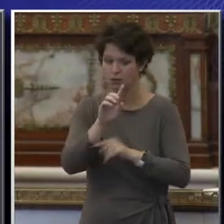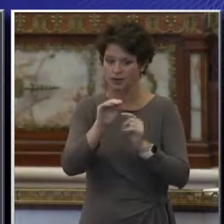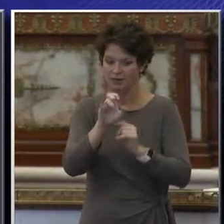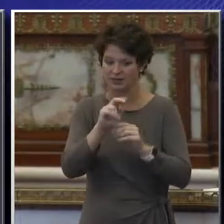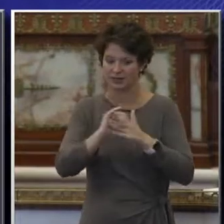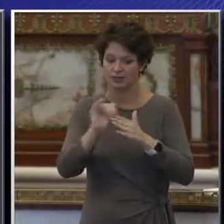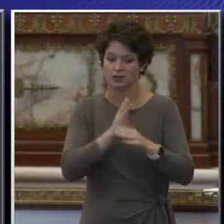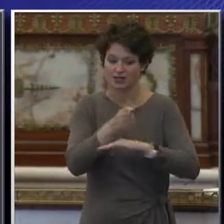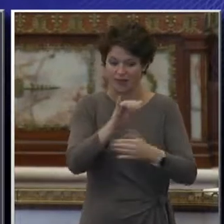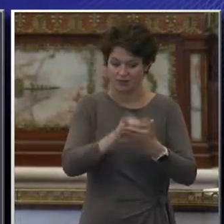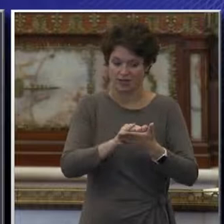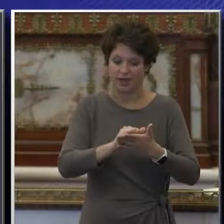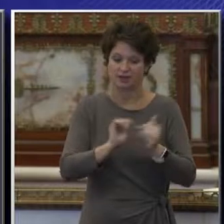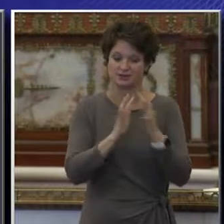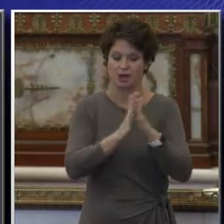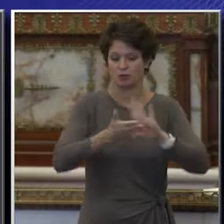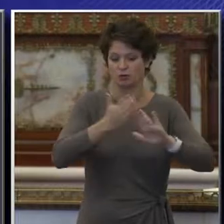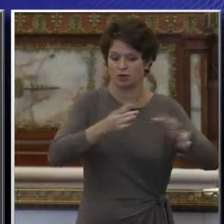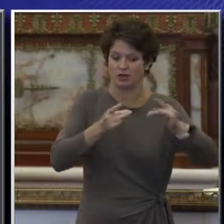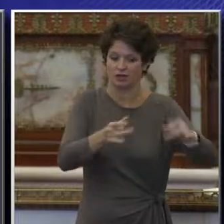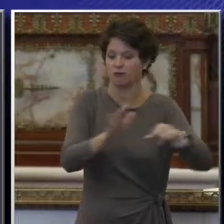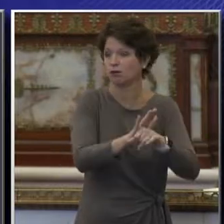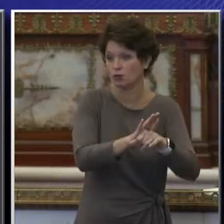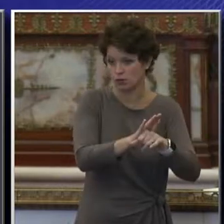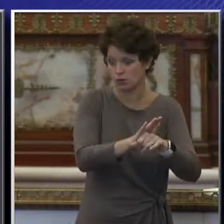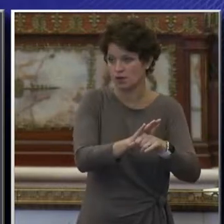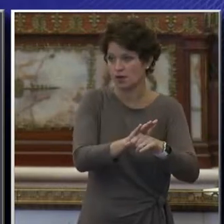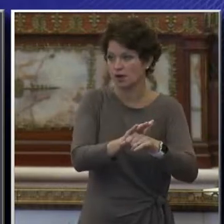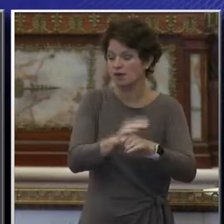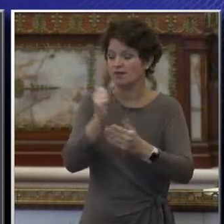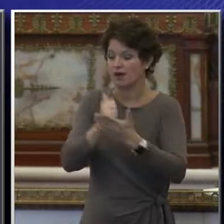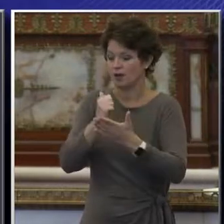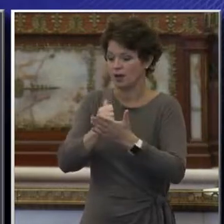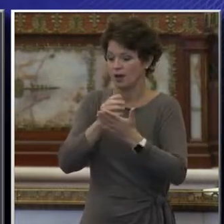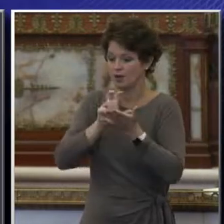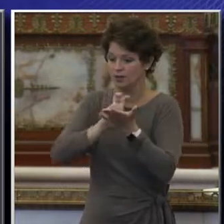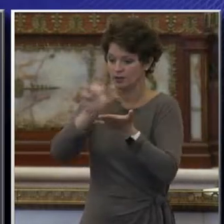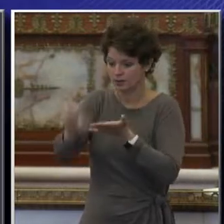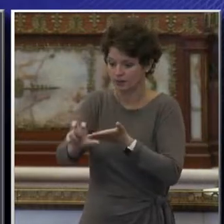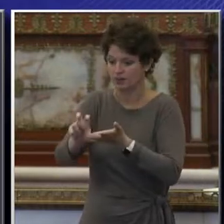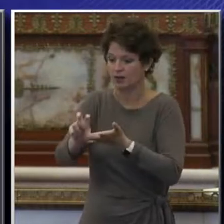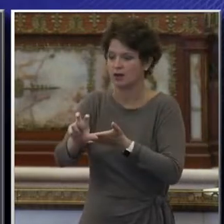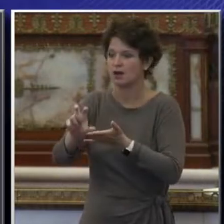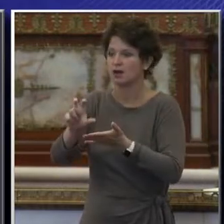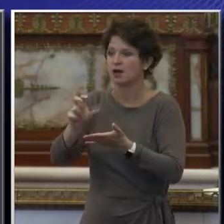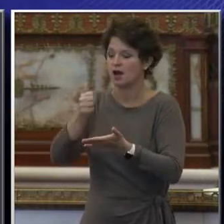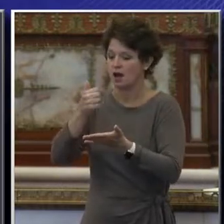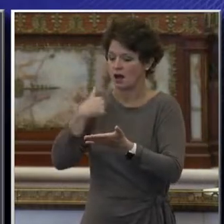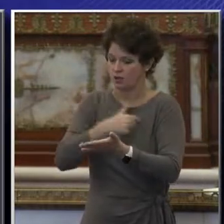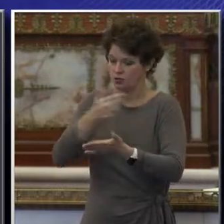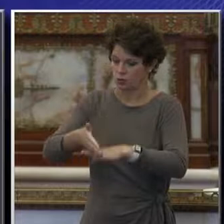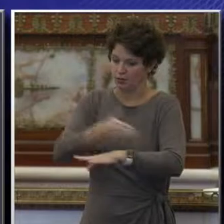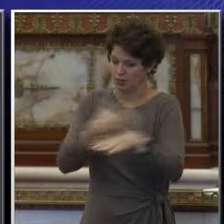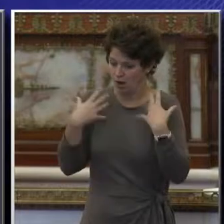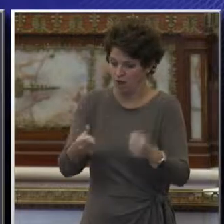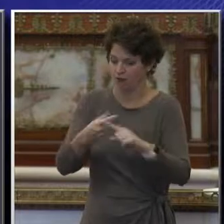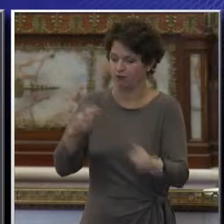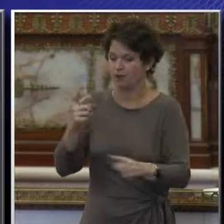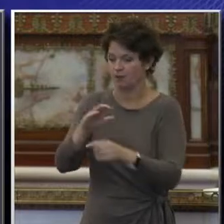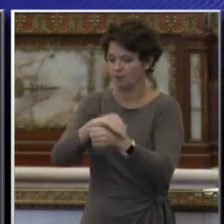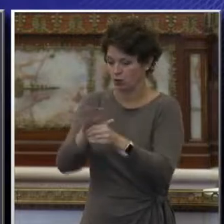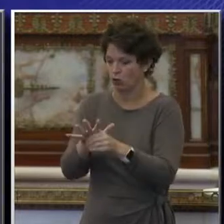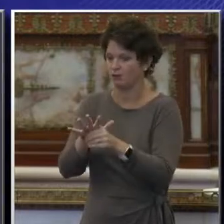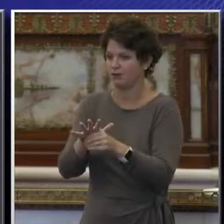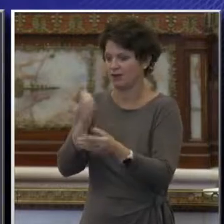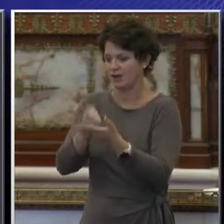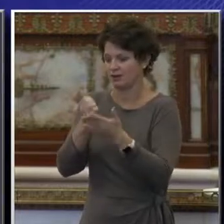after the site is fully operational, which will obviously further aid to the COVID-19 economic recovery. So we are very